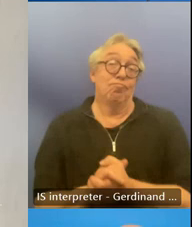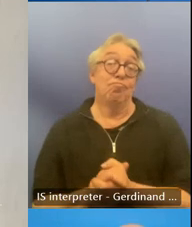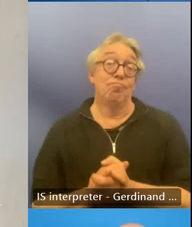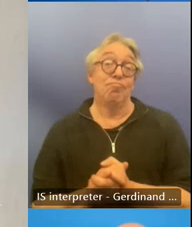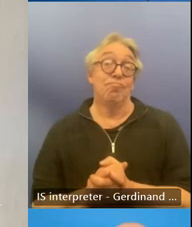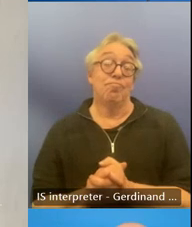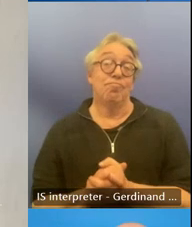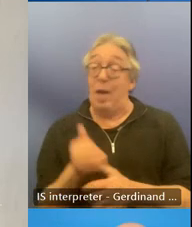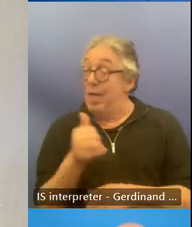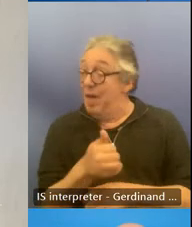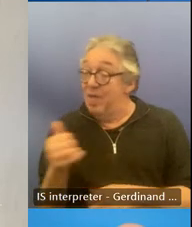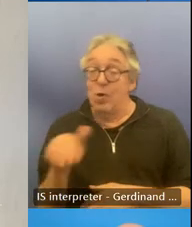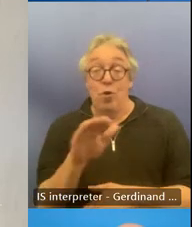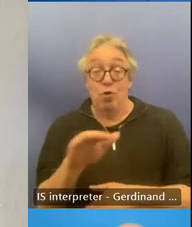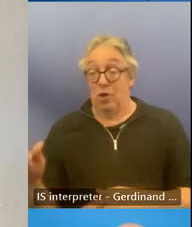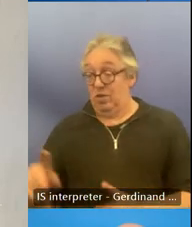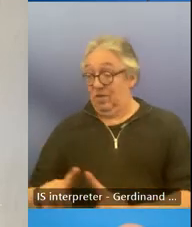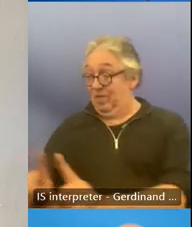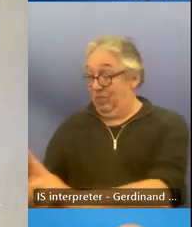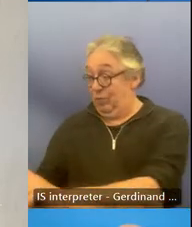every child is different and